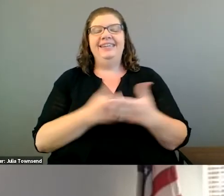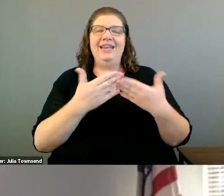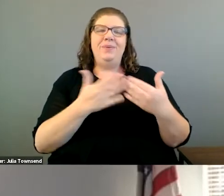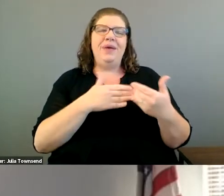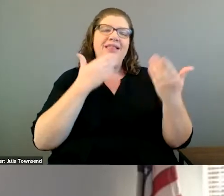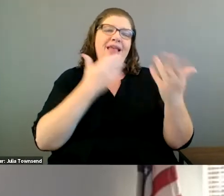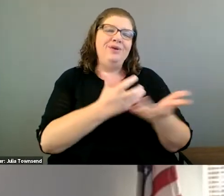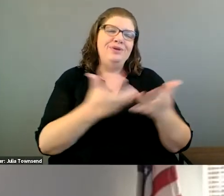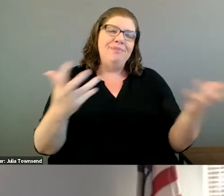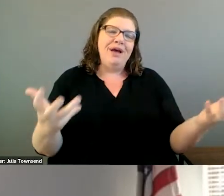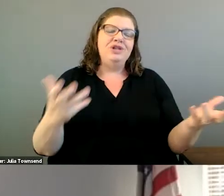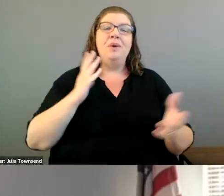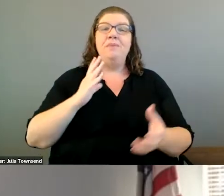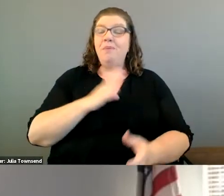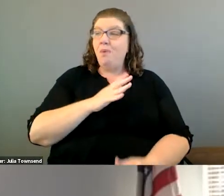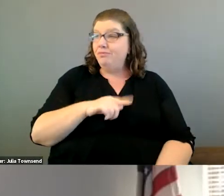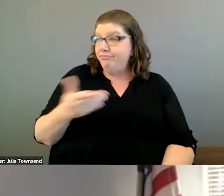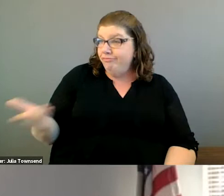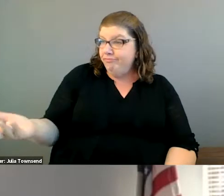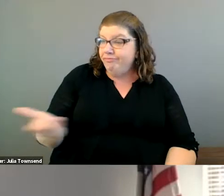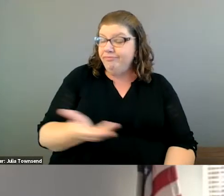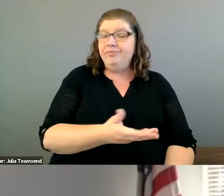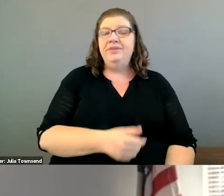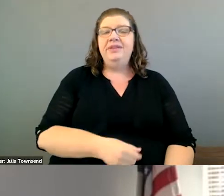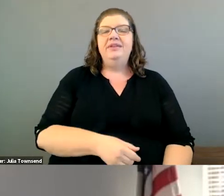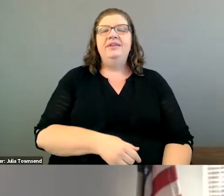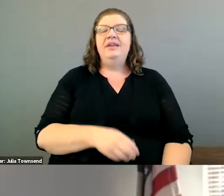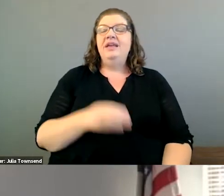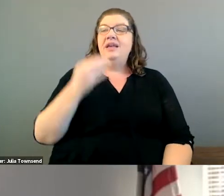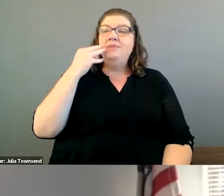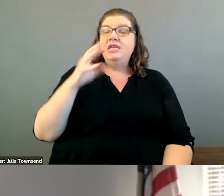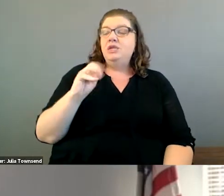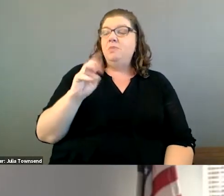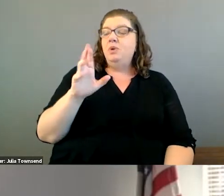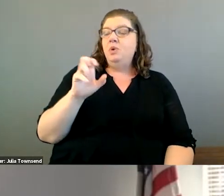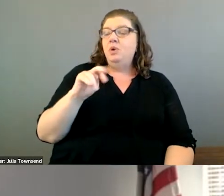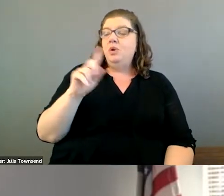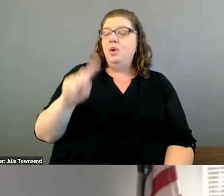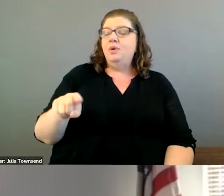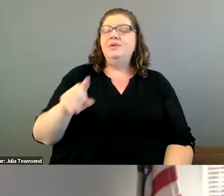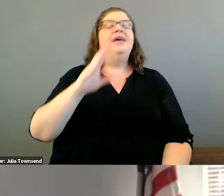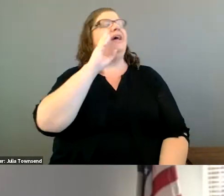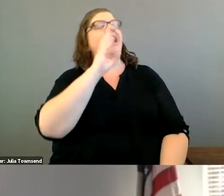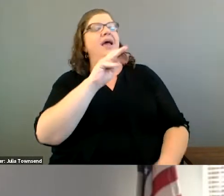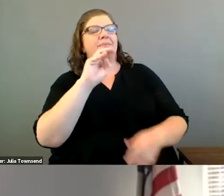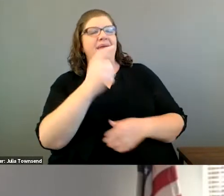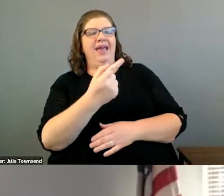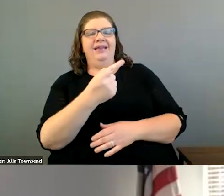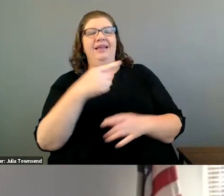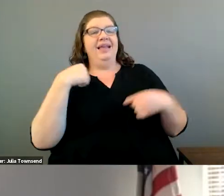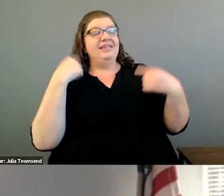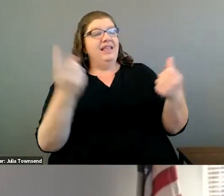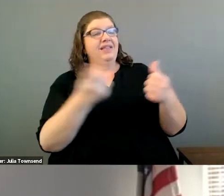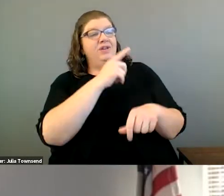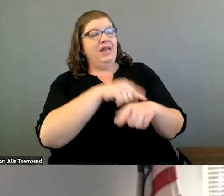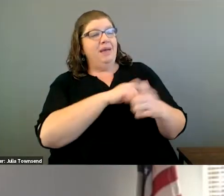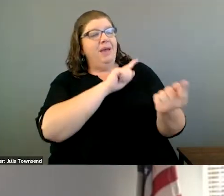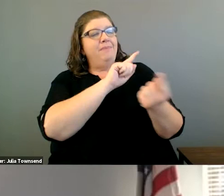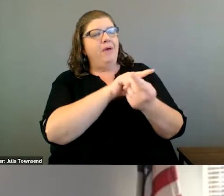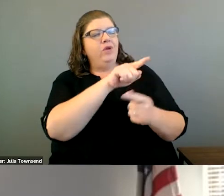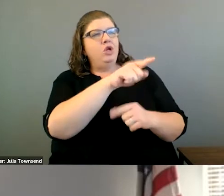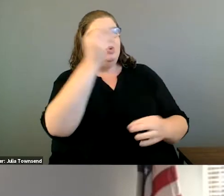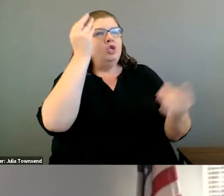Board members, how about the rest of you? Ms. Munoz? Hi, Meg. Since the first time I met you, you were so